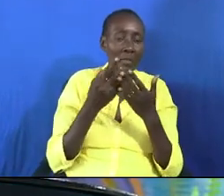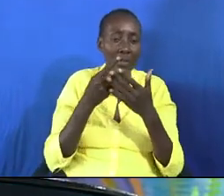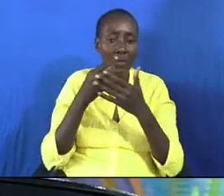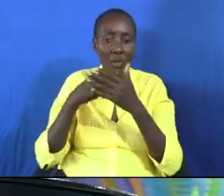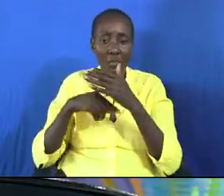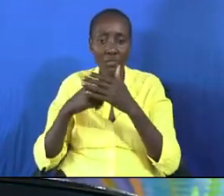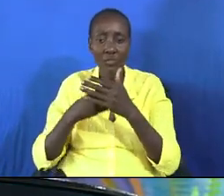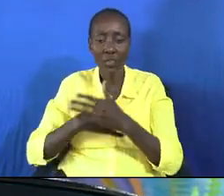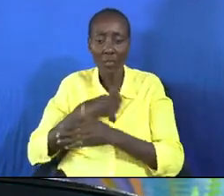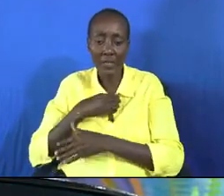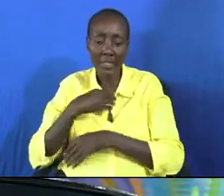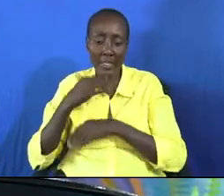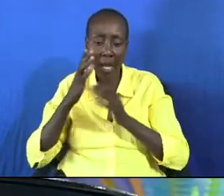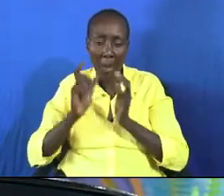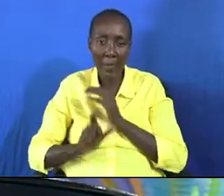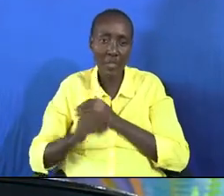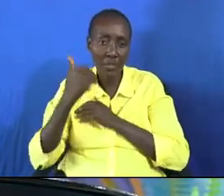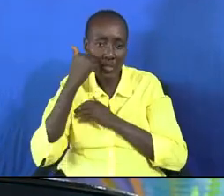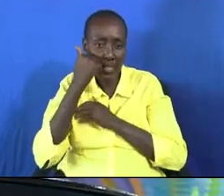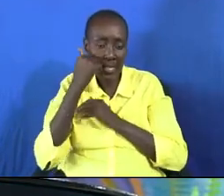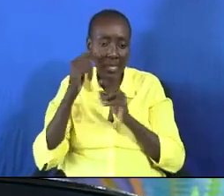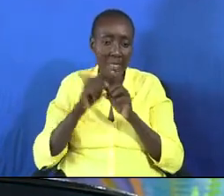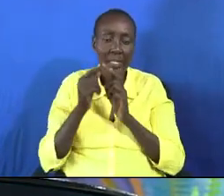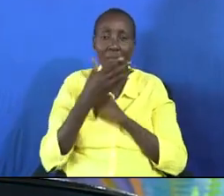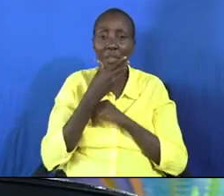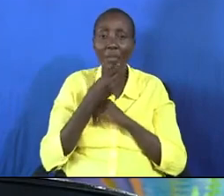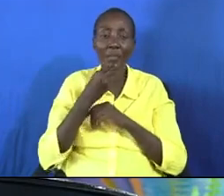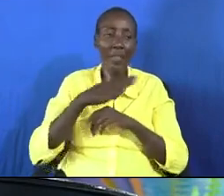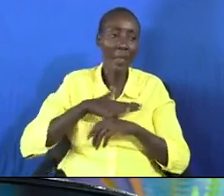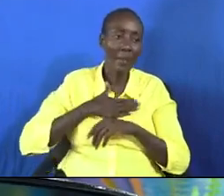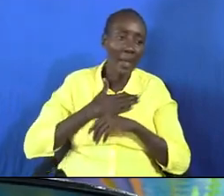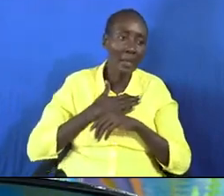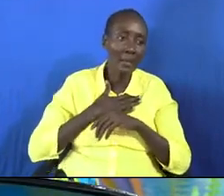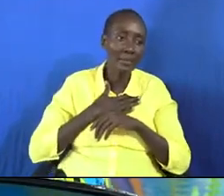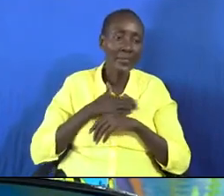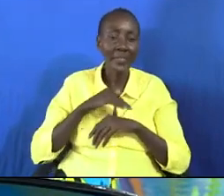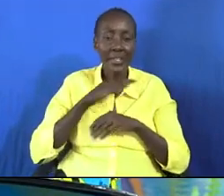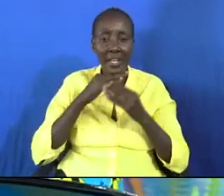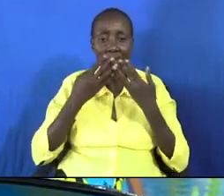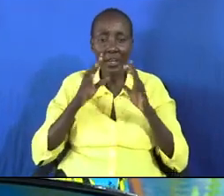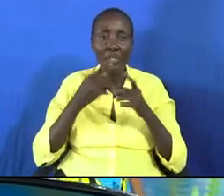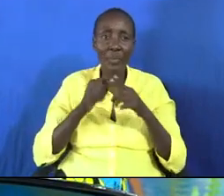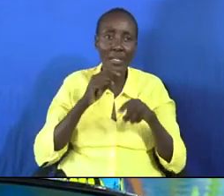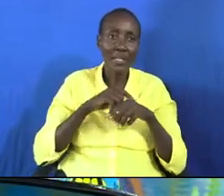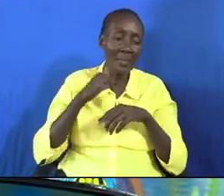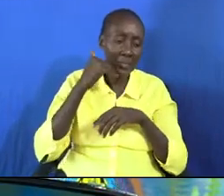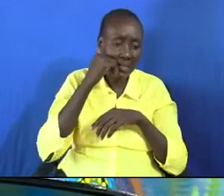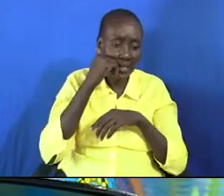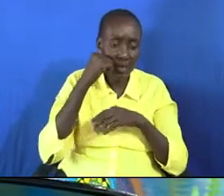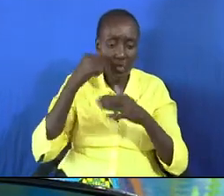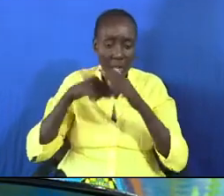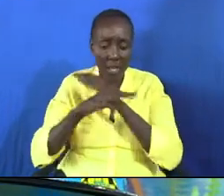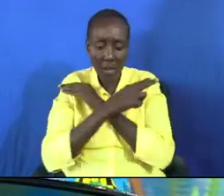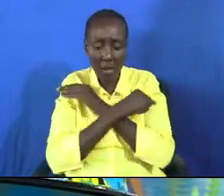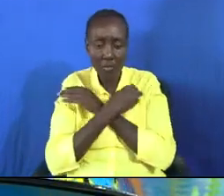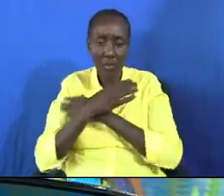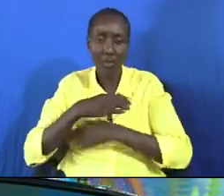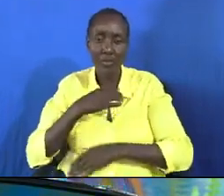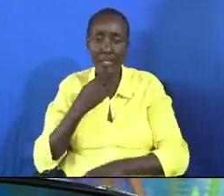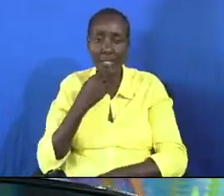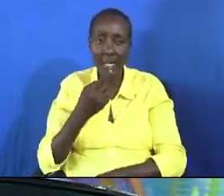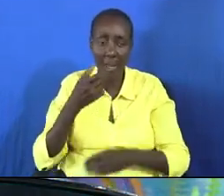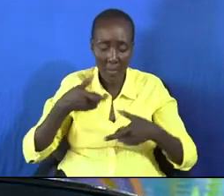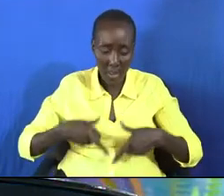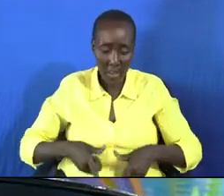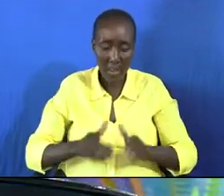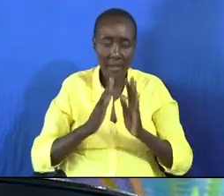person. Like my father, he passed on. When he was sick, you would go to see him in hospital and you'd tell him,